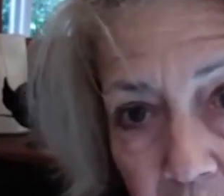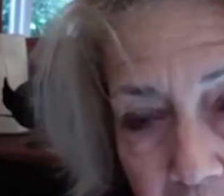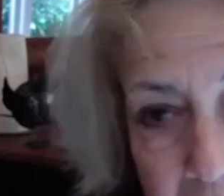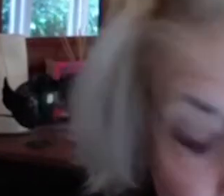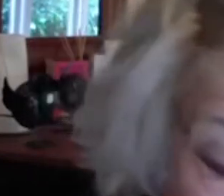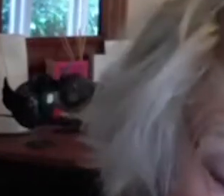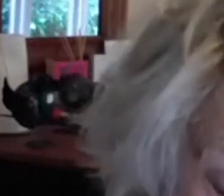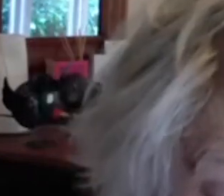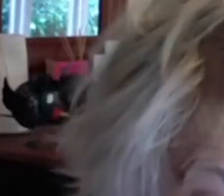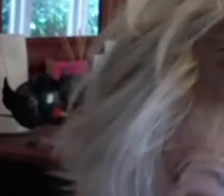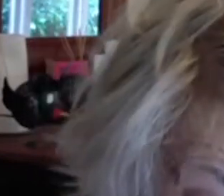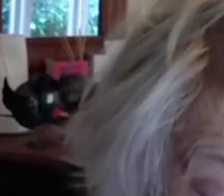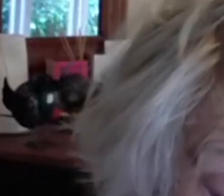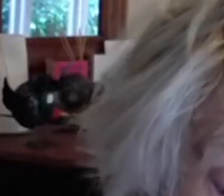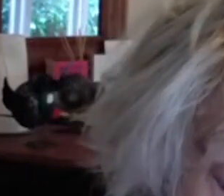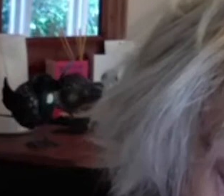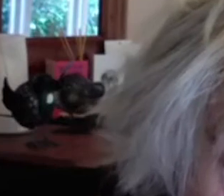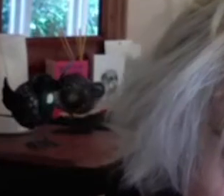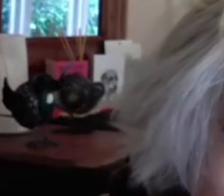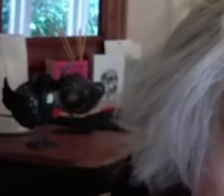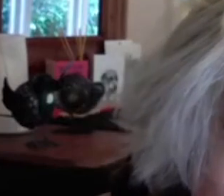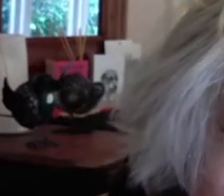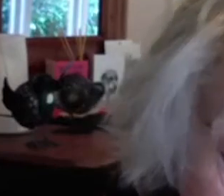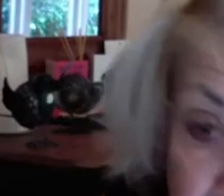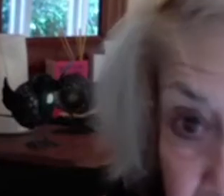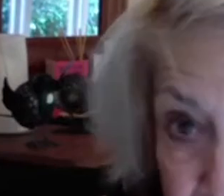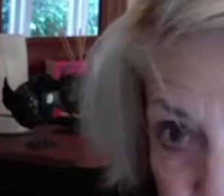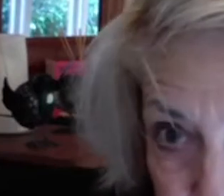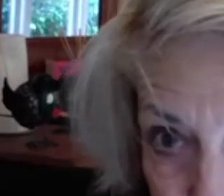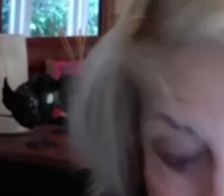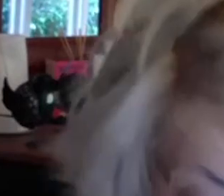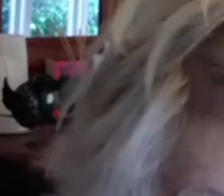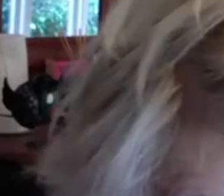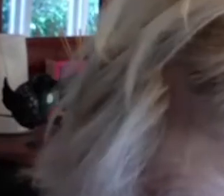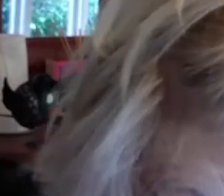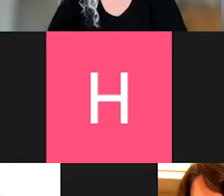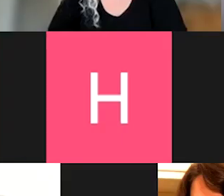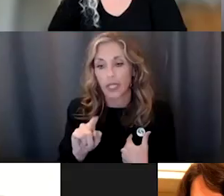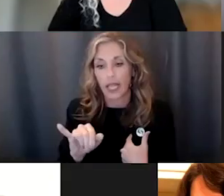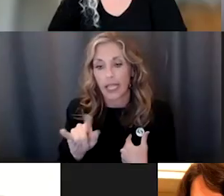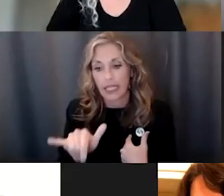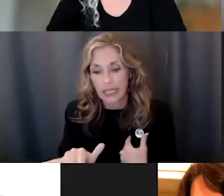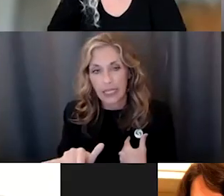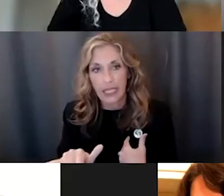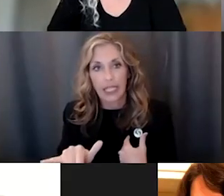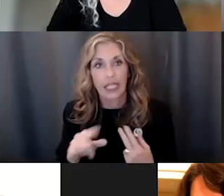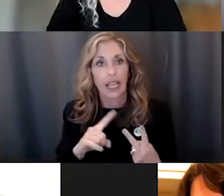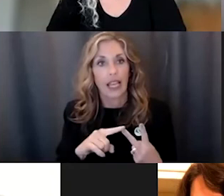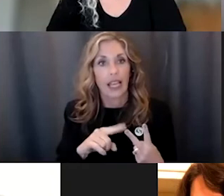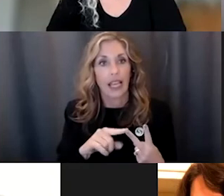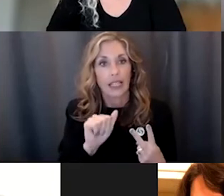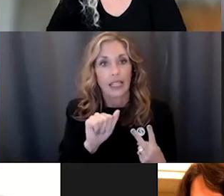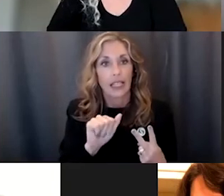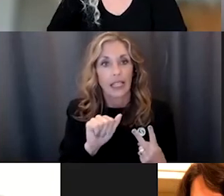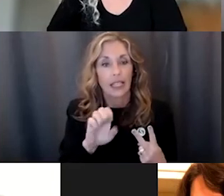the fatigued reality and the aesthetic care. So living poetically